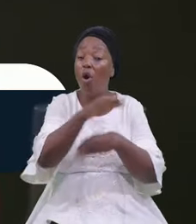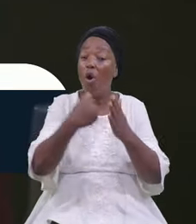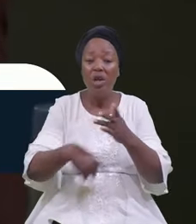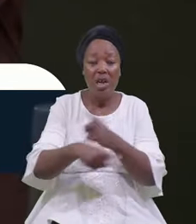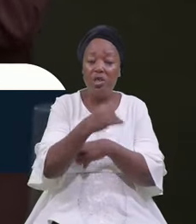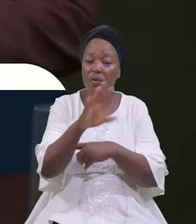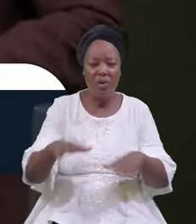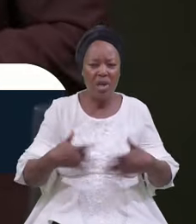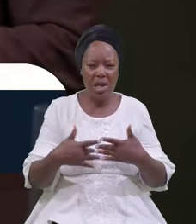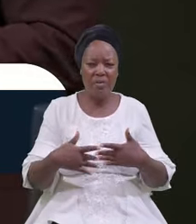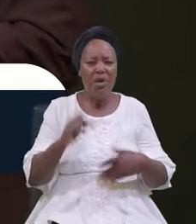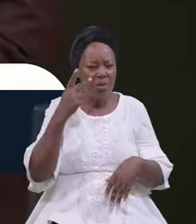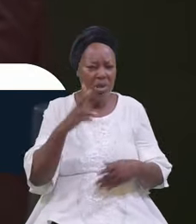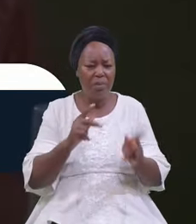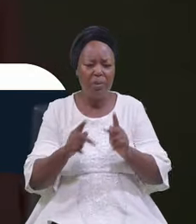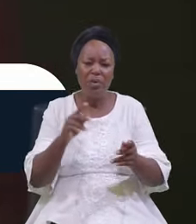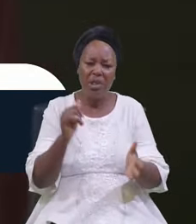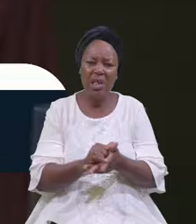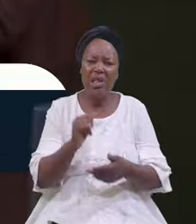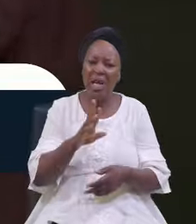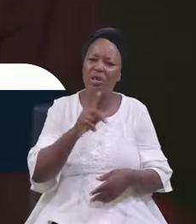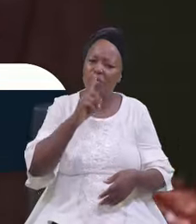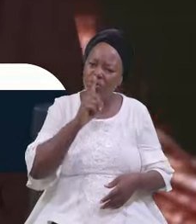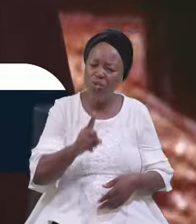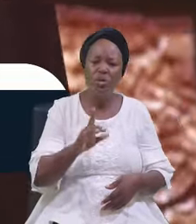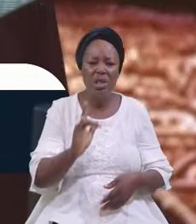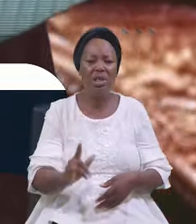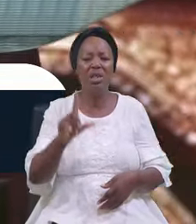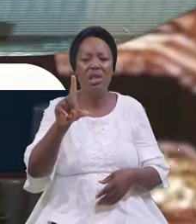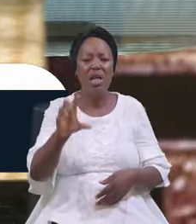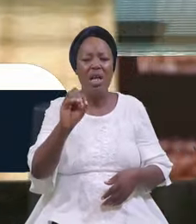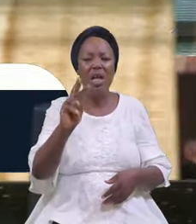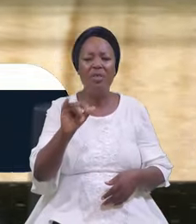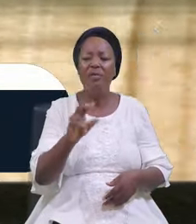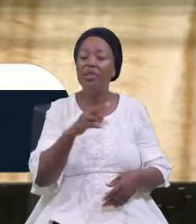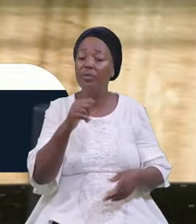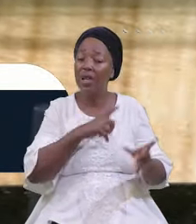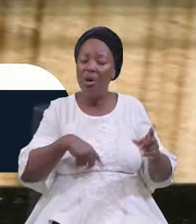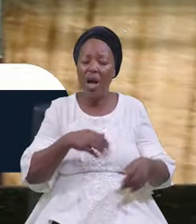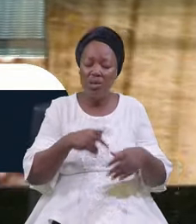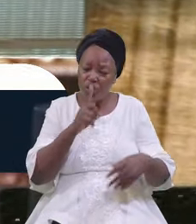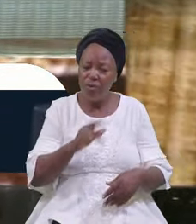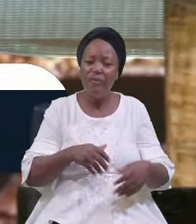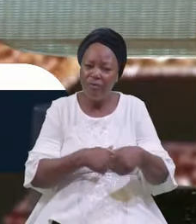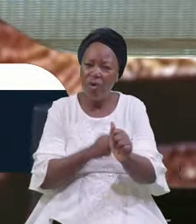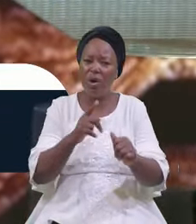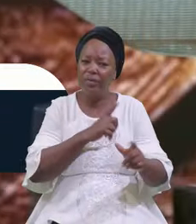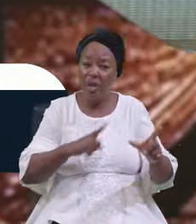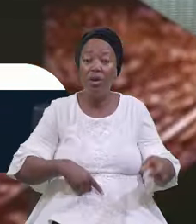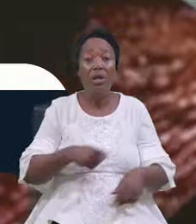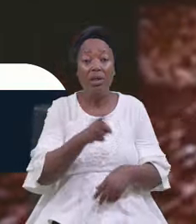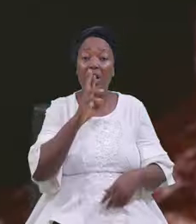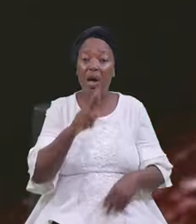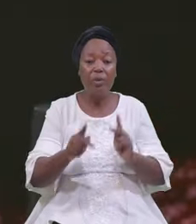life. You see, the people that are real Levites of the Lord and real followers of the Lord, that the people that